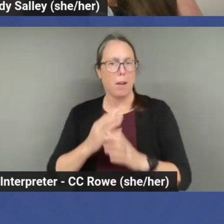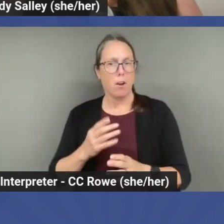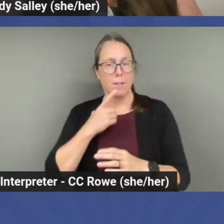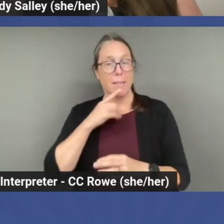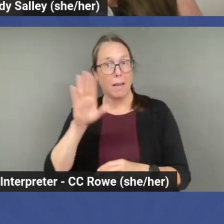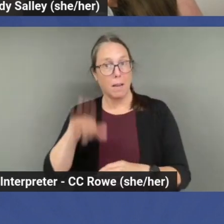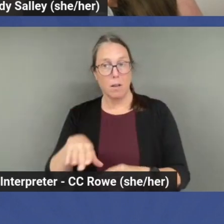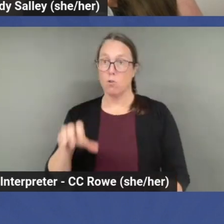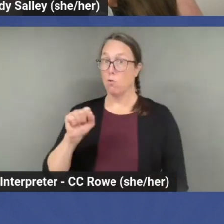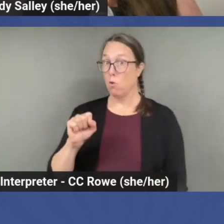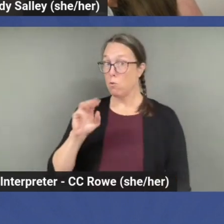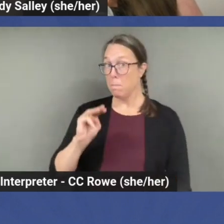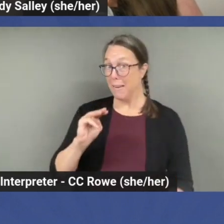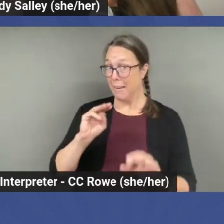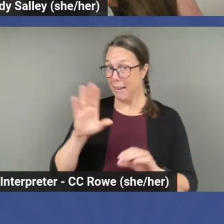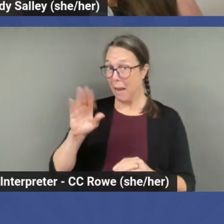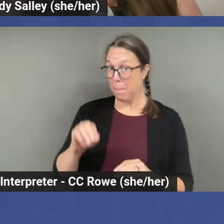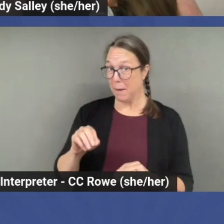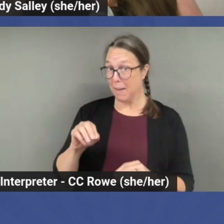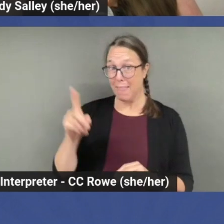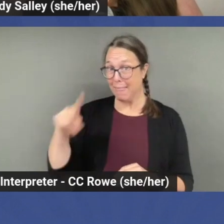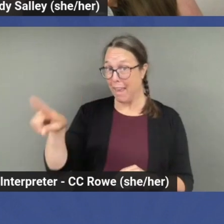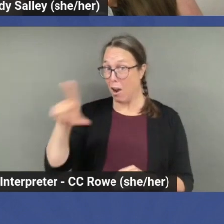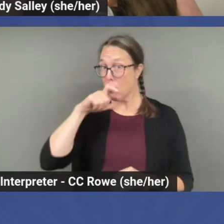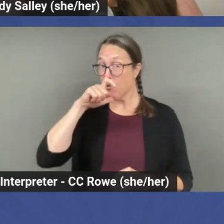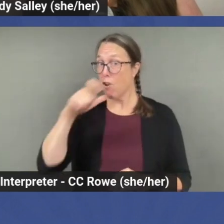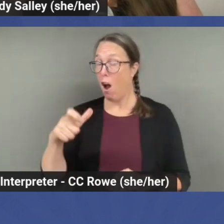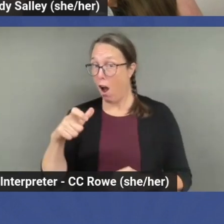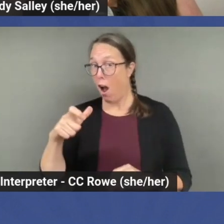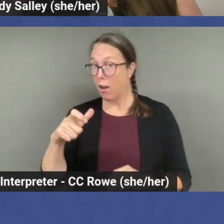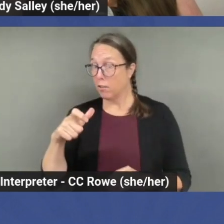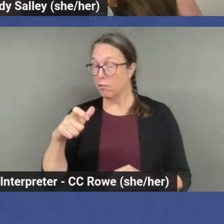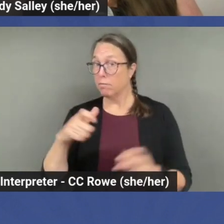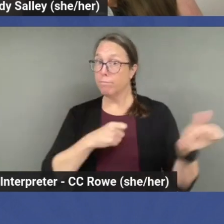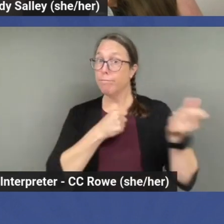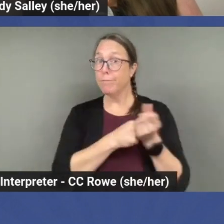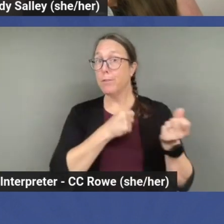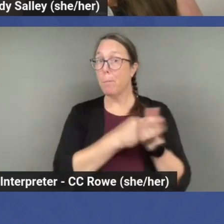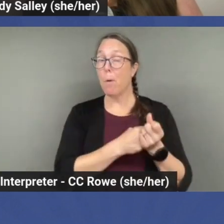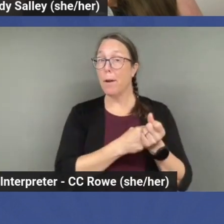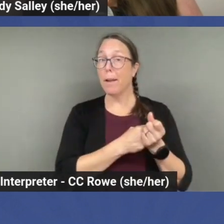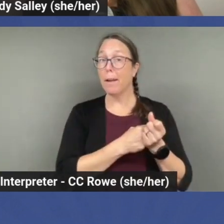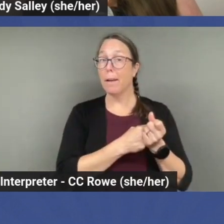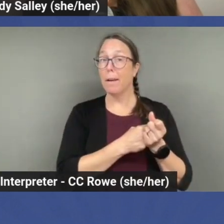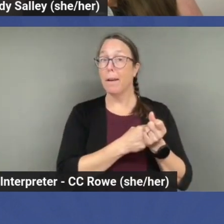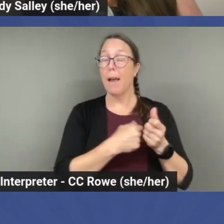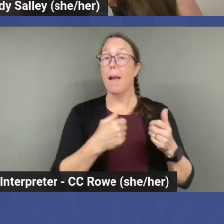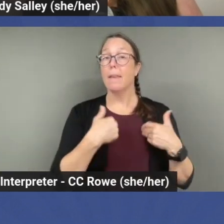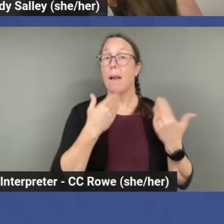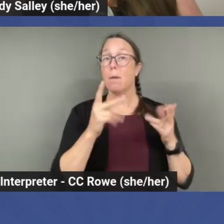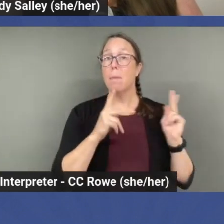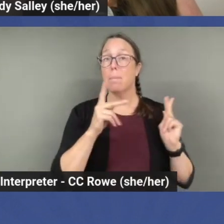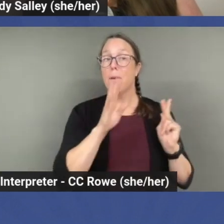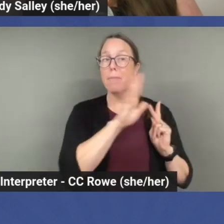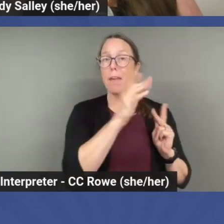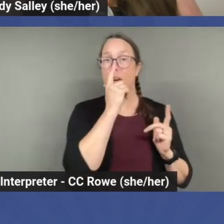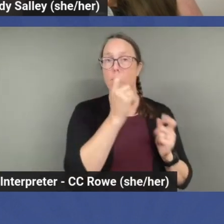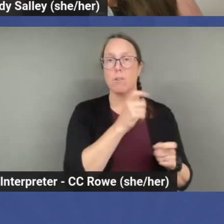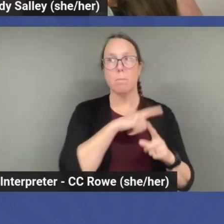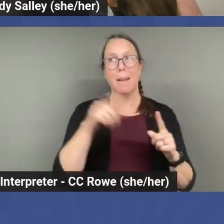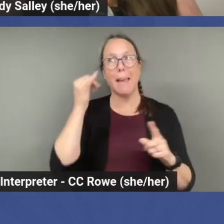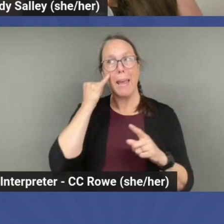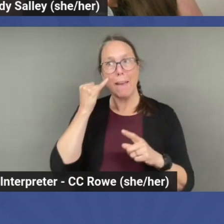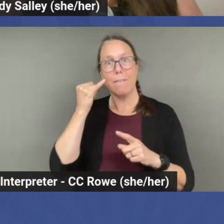media companies are not acting in interest of young people, yes. But also when you hold them liable